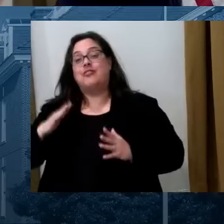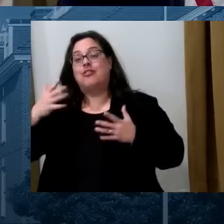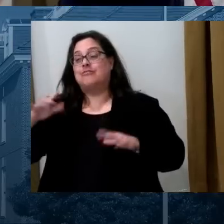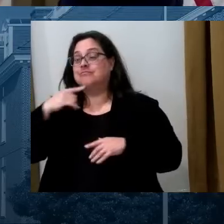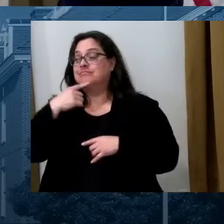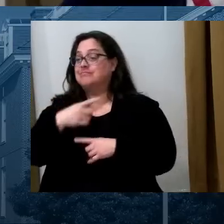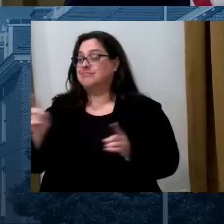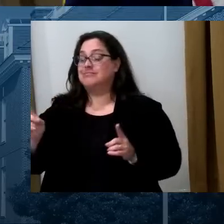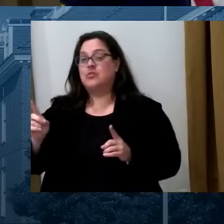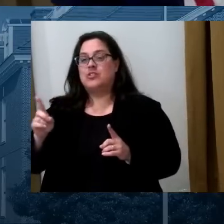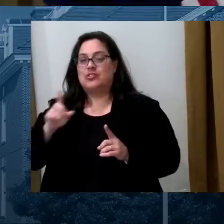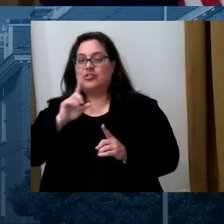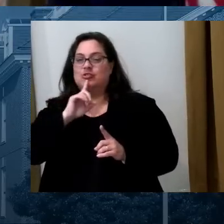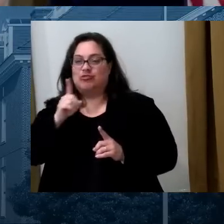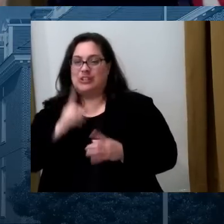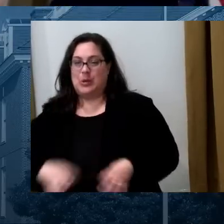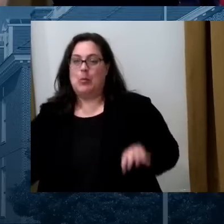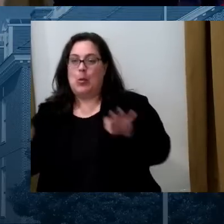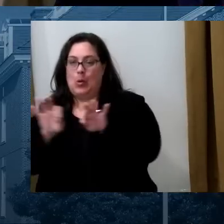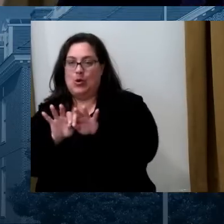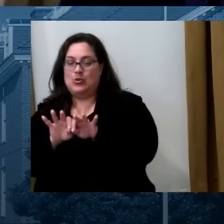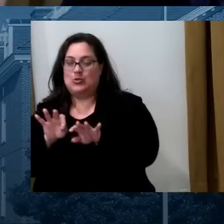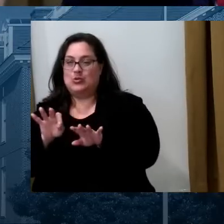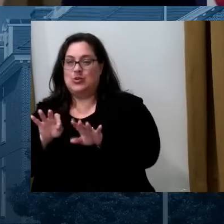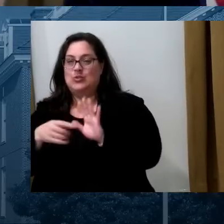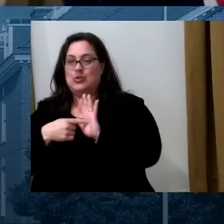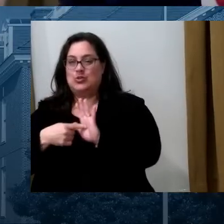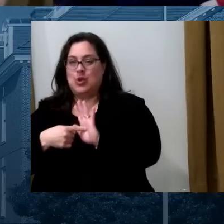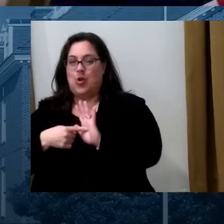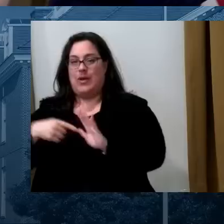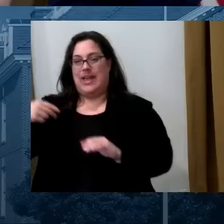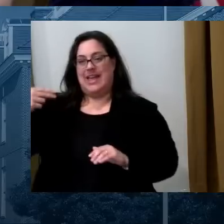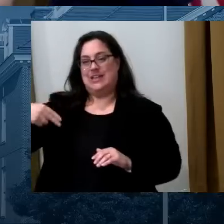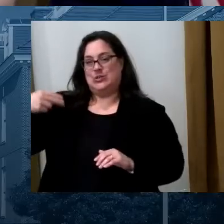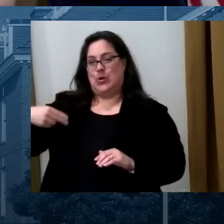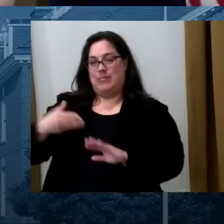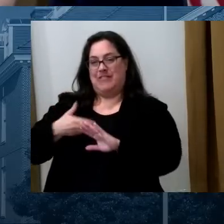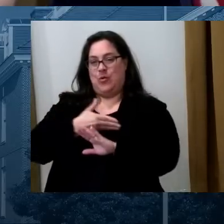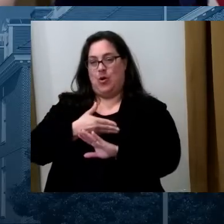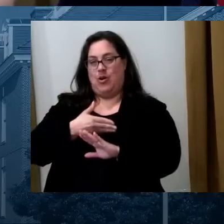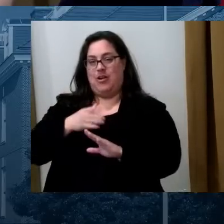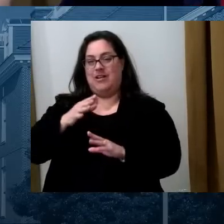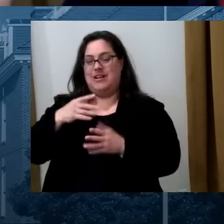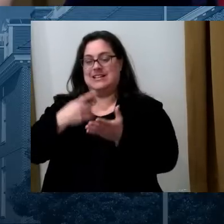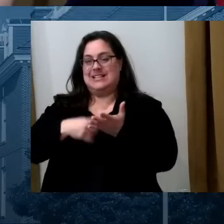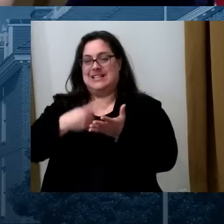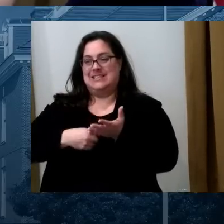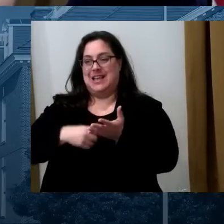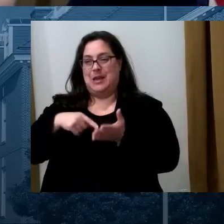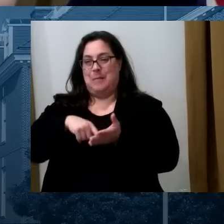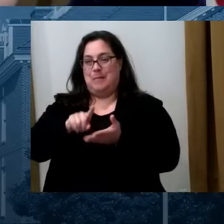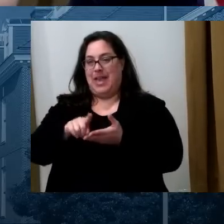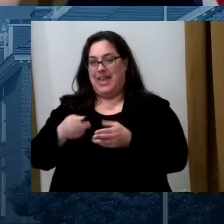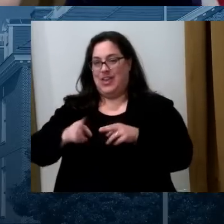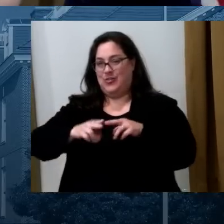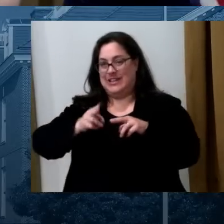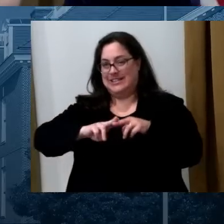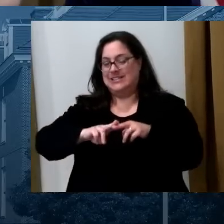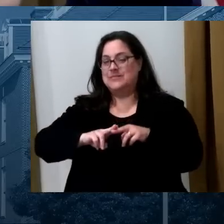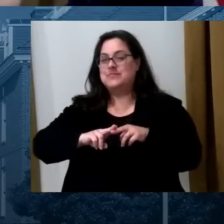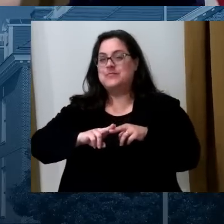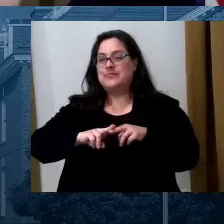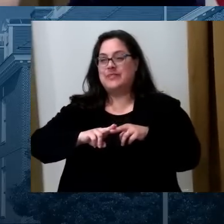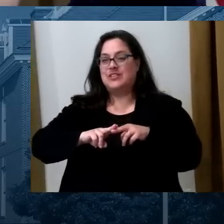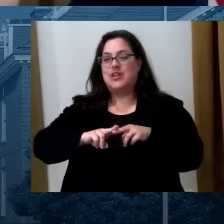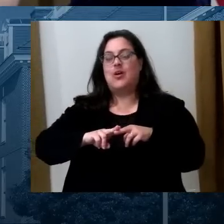we start talking about these pay increases that we say historic before we say them. There's a lot of members of the General Assembly who can remember time